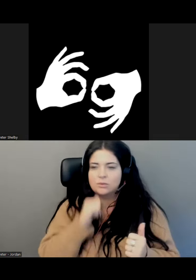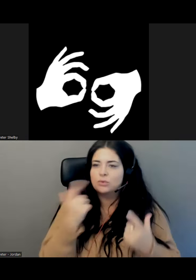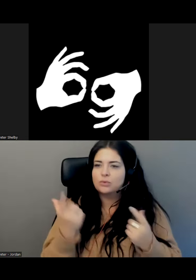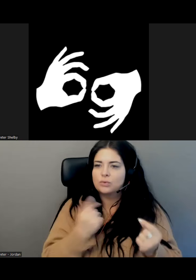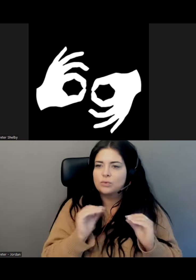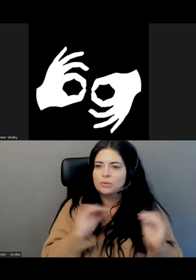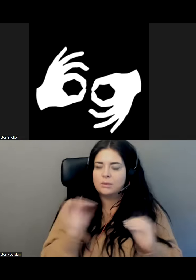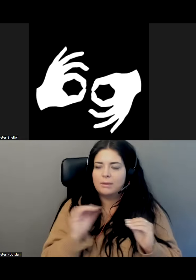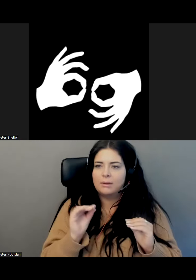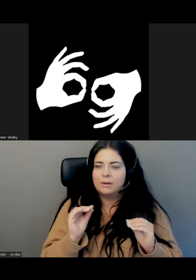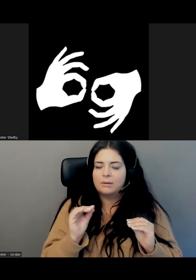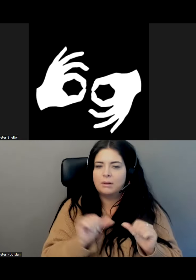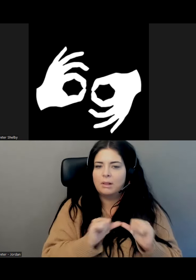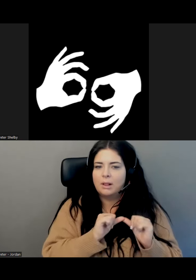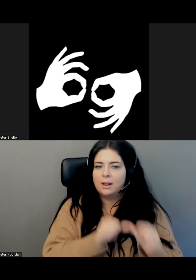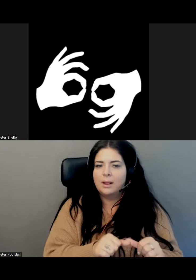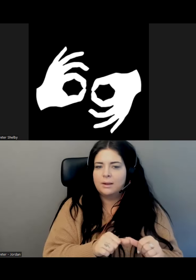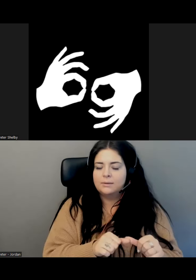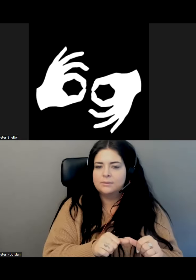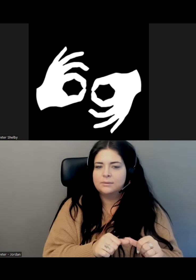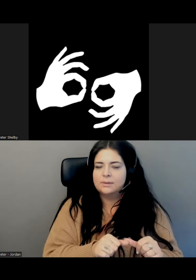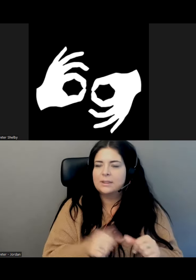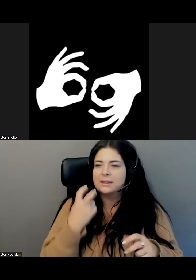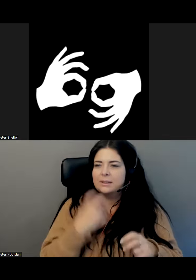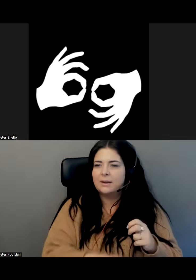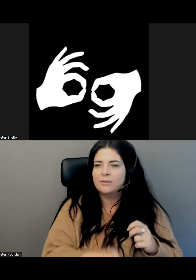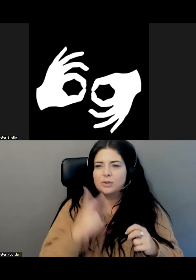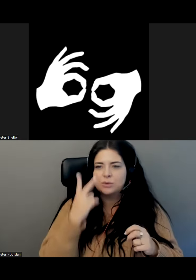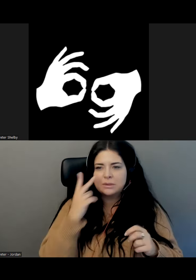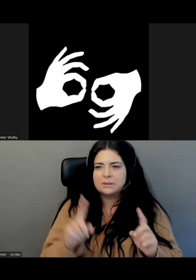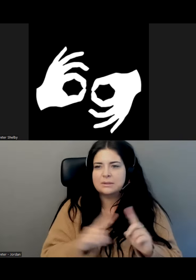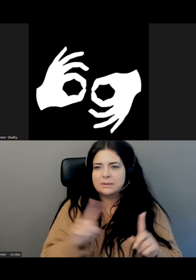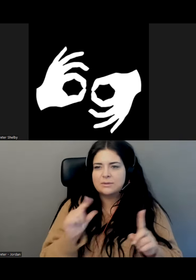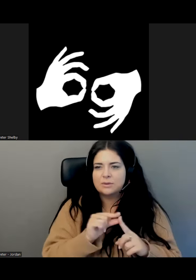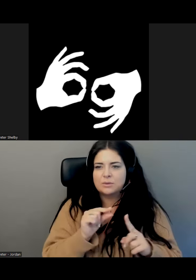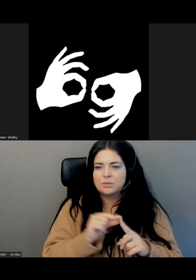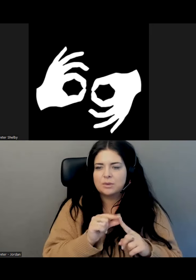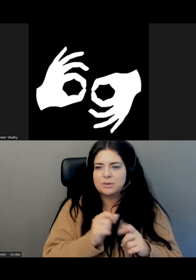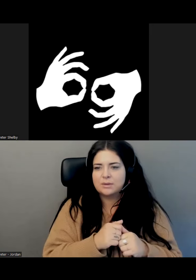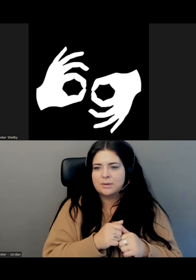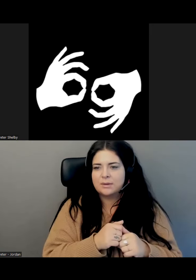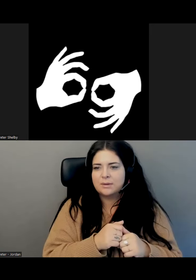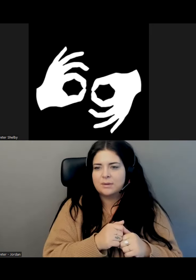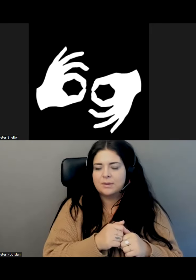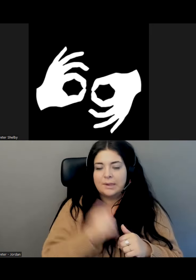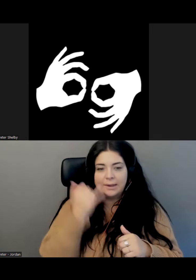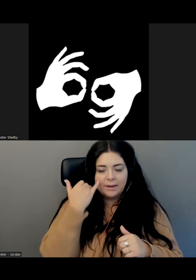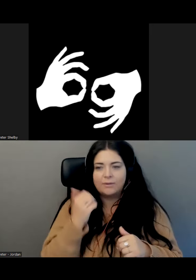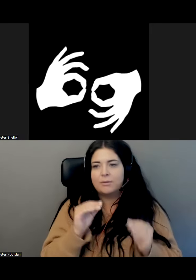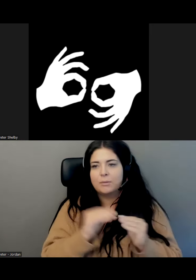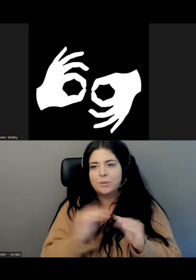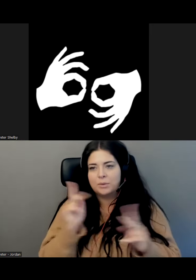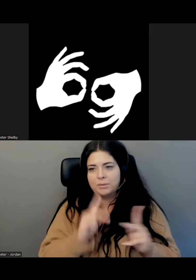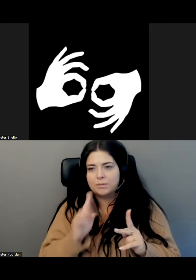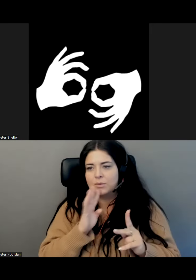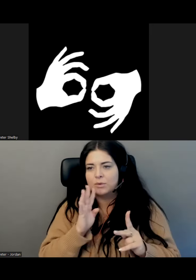lose your ability to distinguish words well, particularly if there's other talkers in the room,